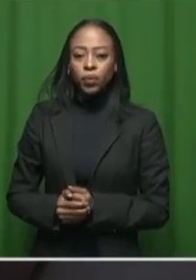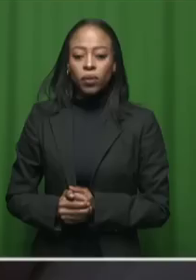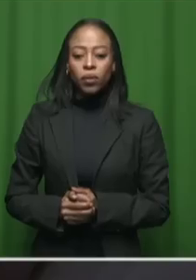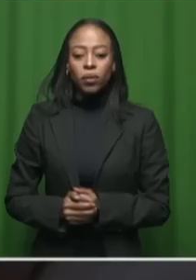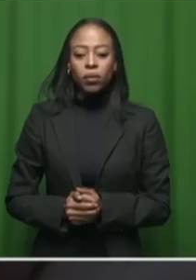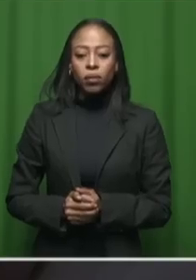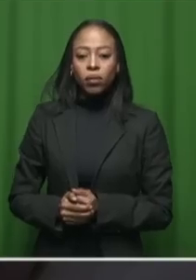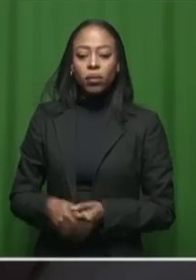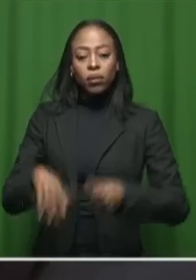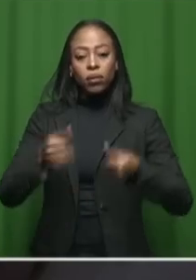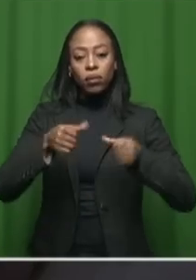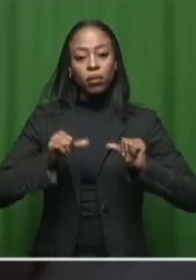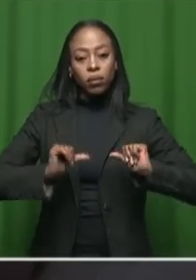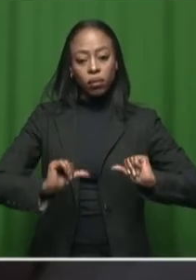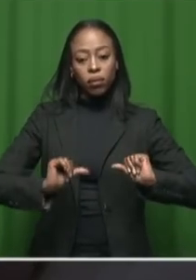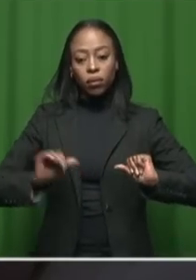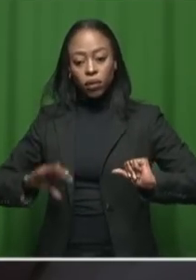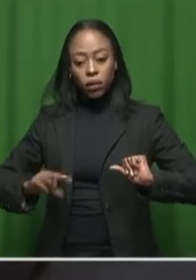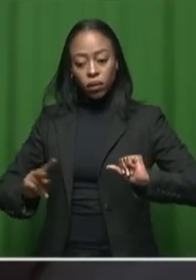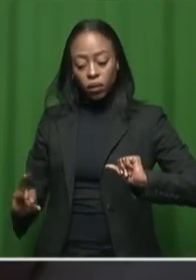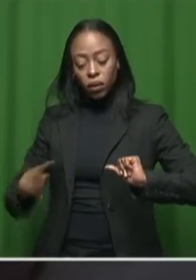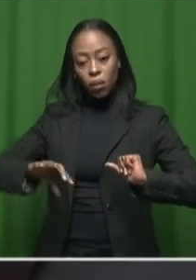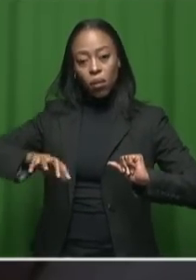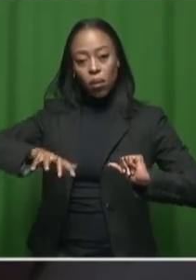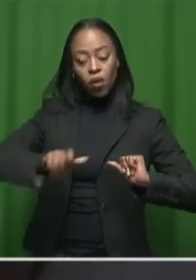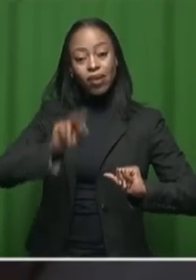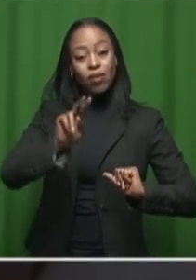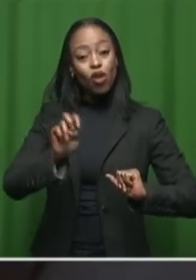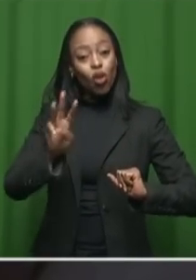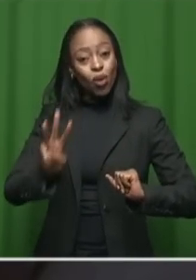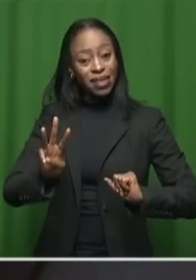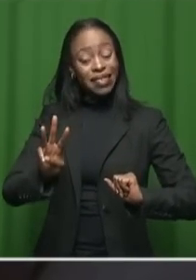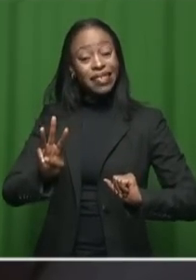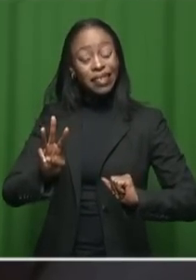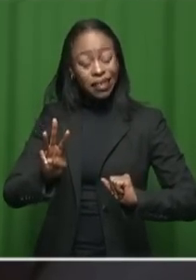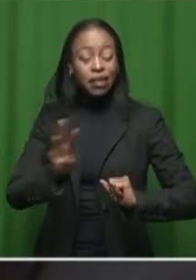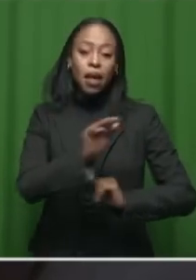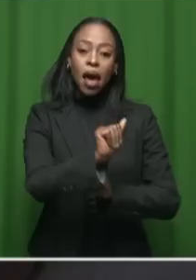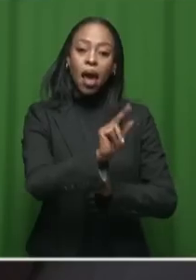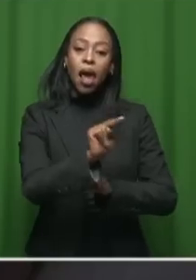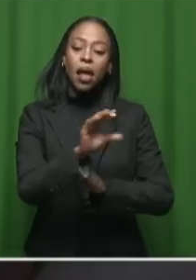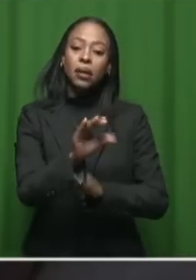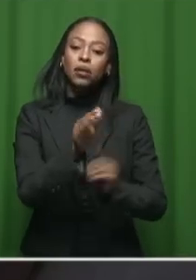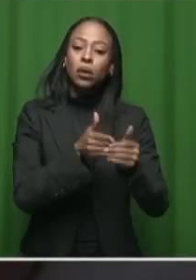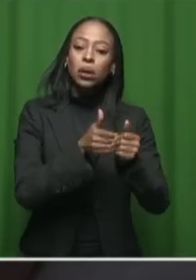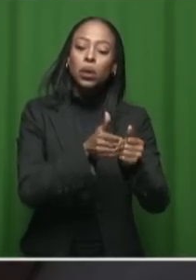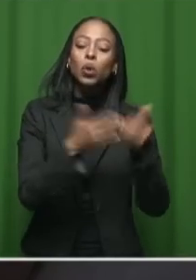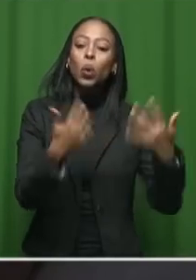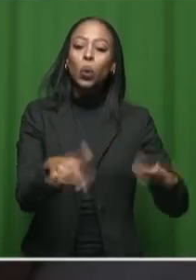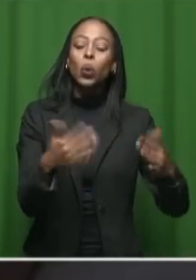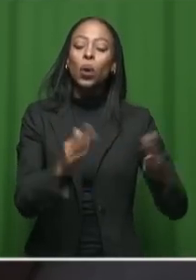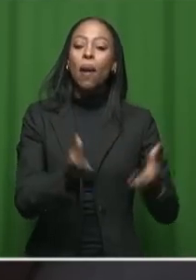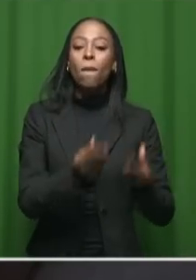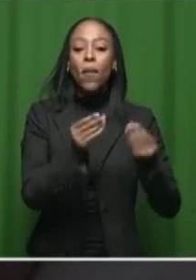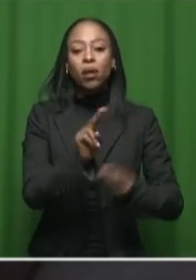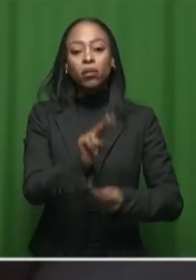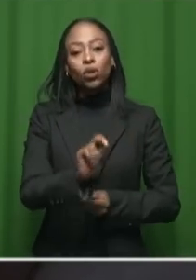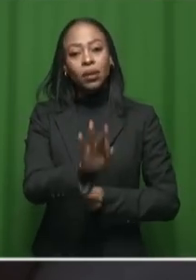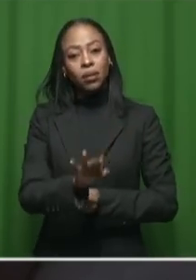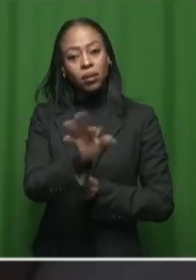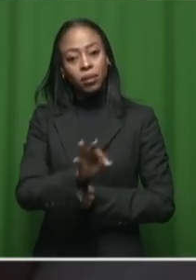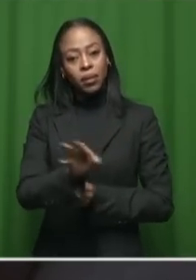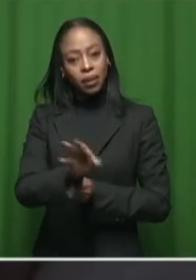All right, we've got the next province, which is the Northwest. The ANC leading that province at 23% of the